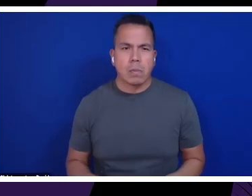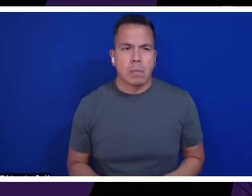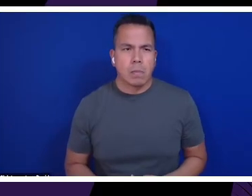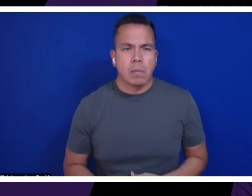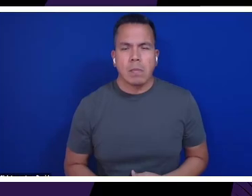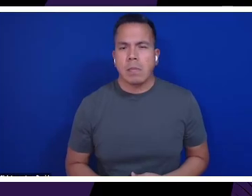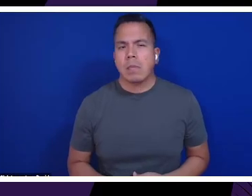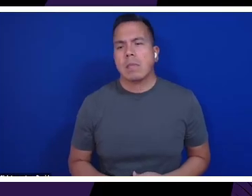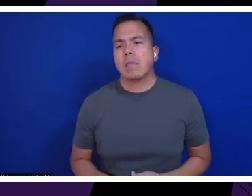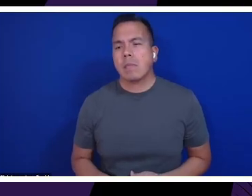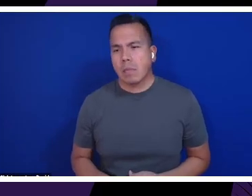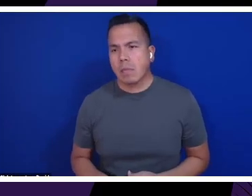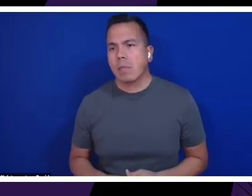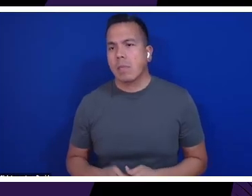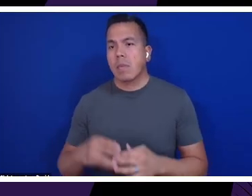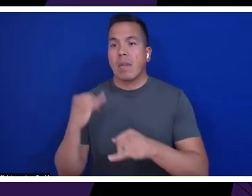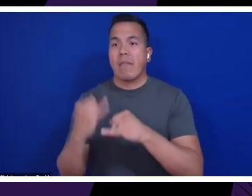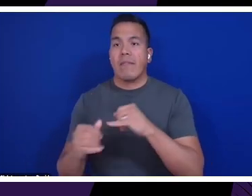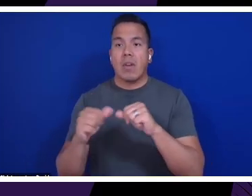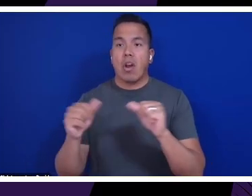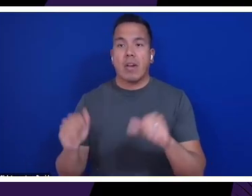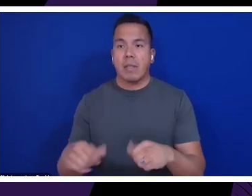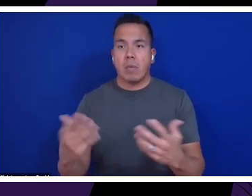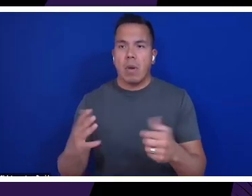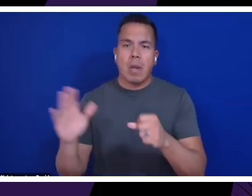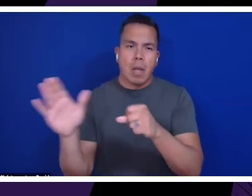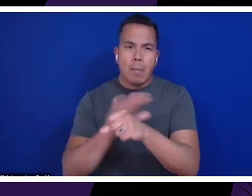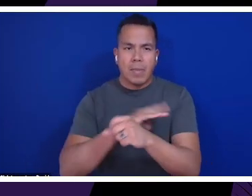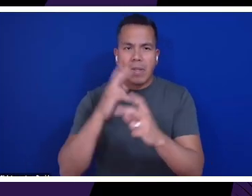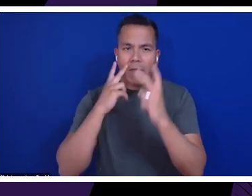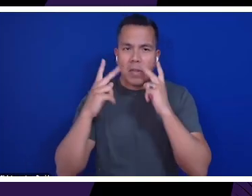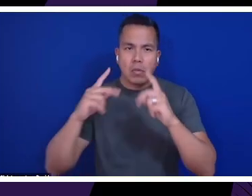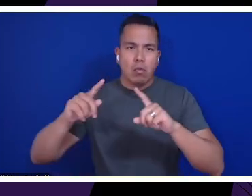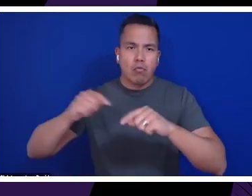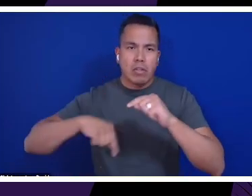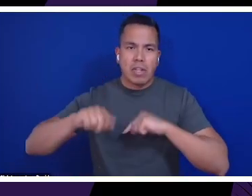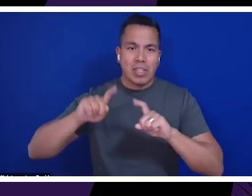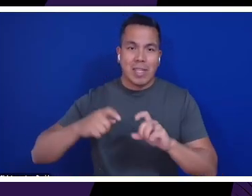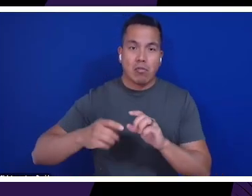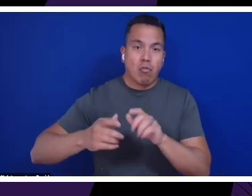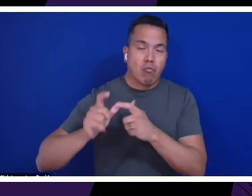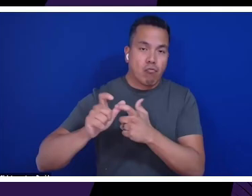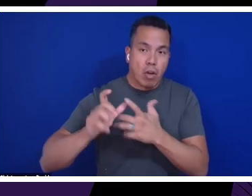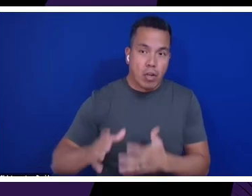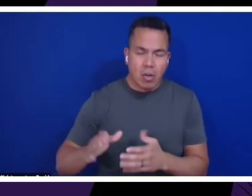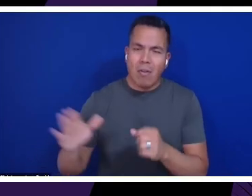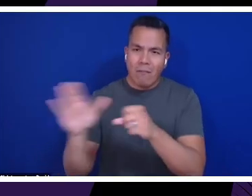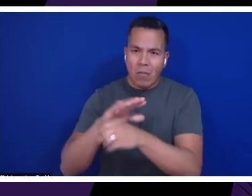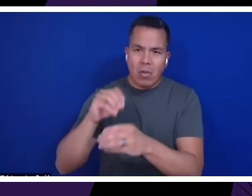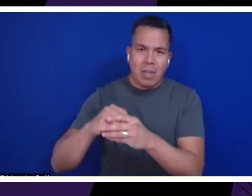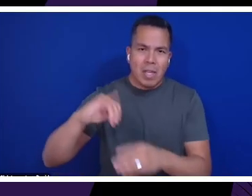final architecture was the complete visual regression test runner built entirely in Java, consisting of 3 core